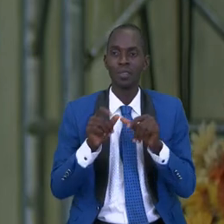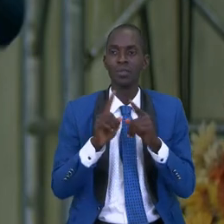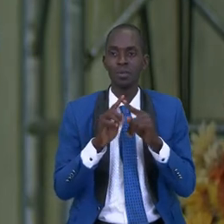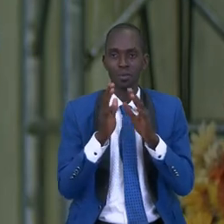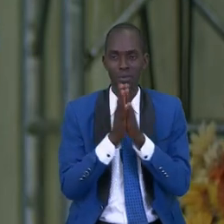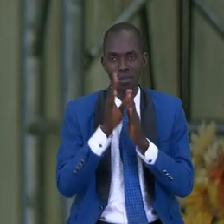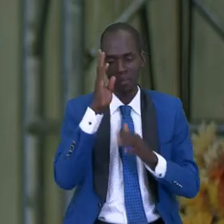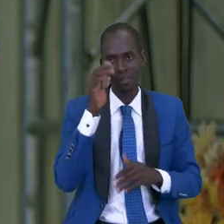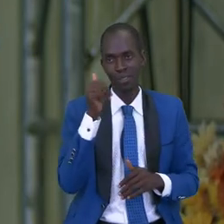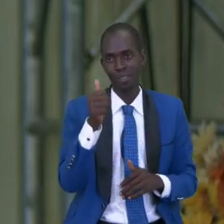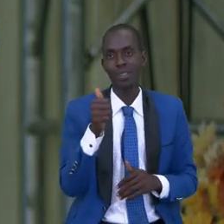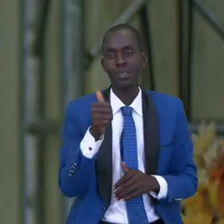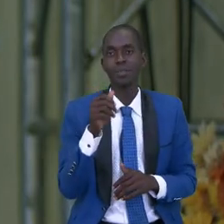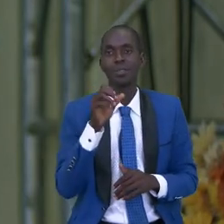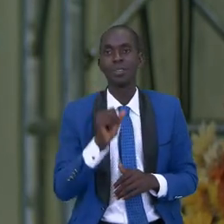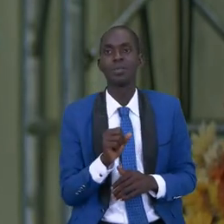In the middle,